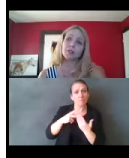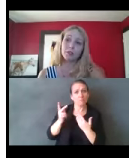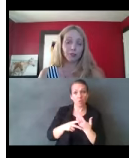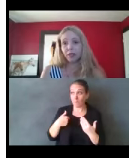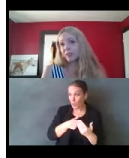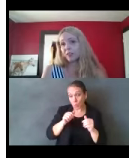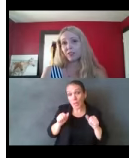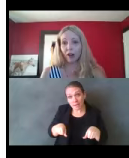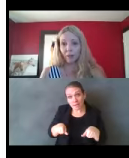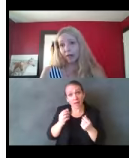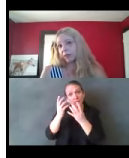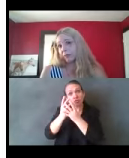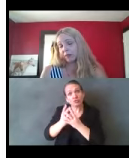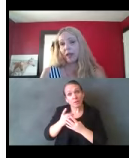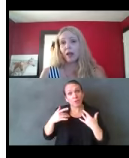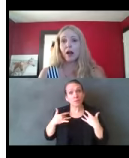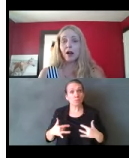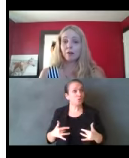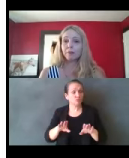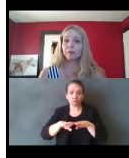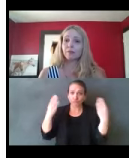a depression screen and just talk about it.